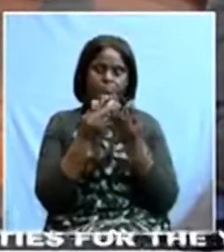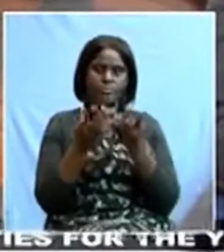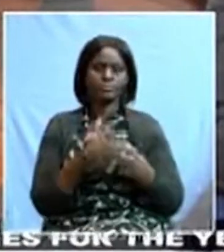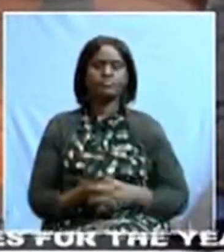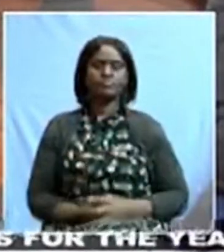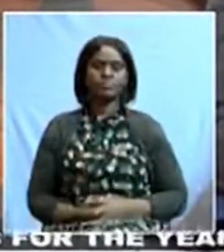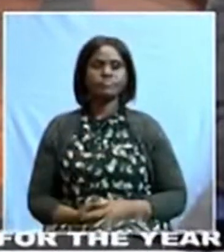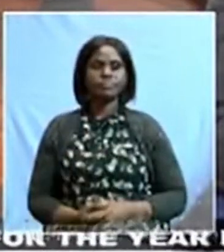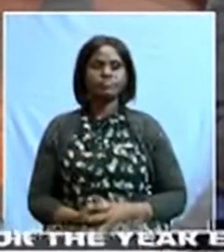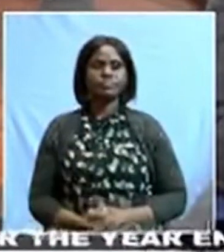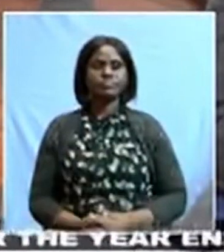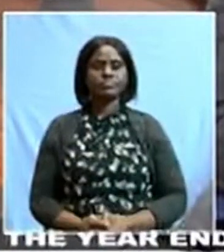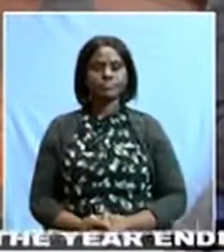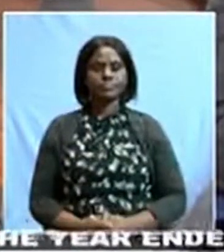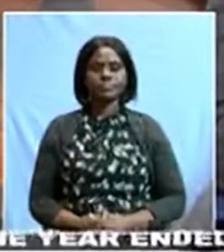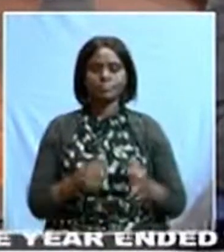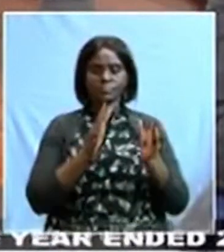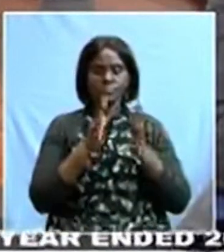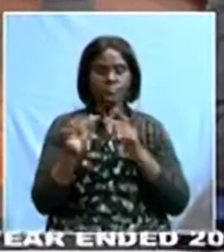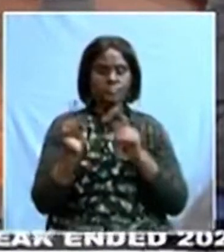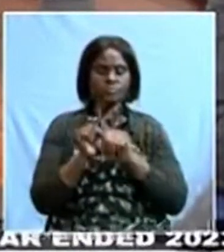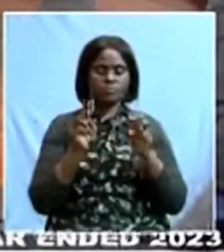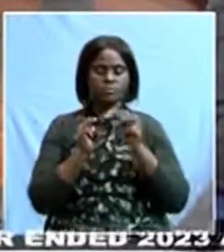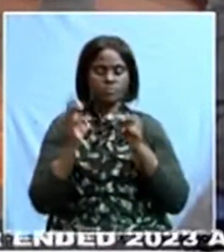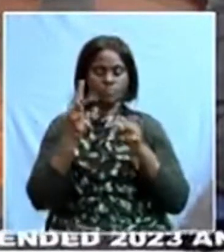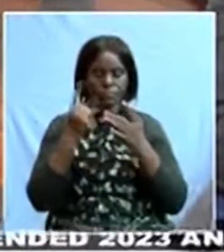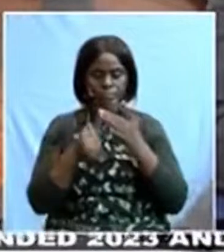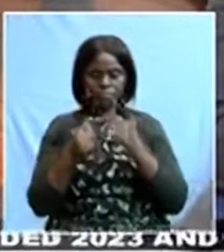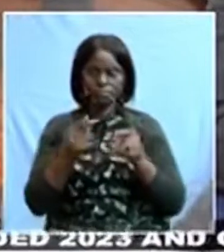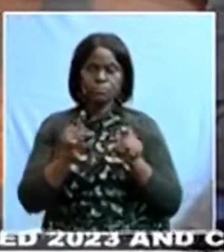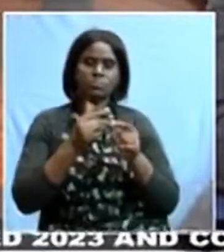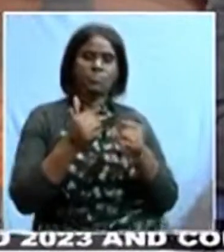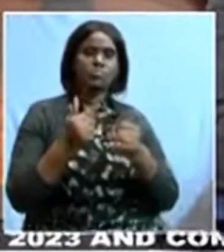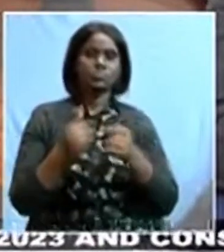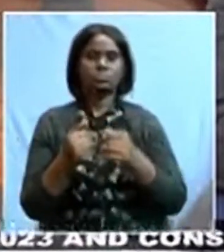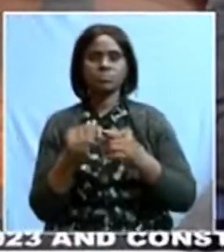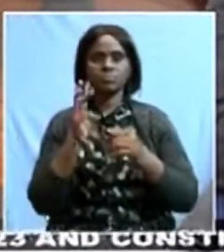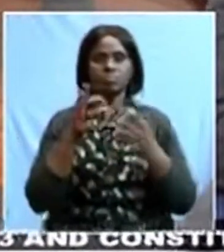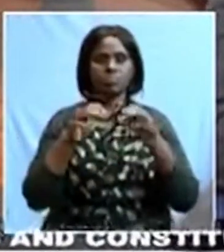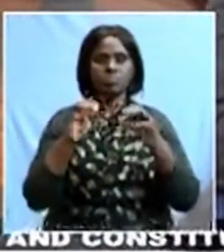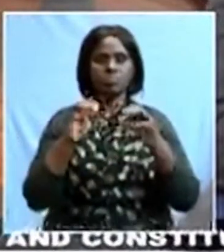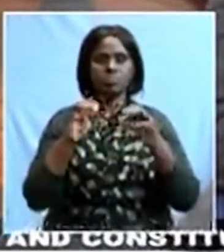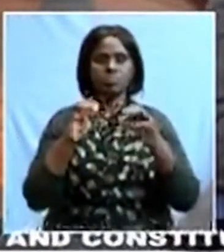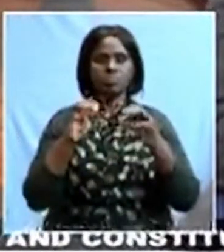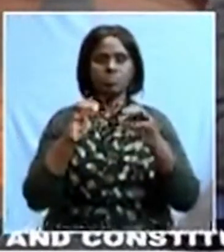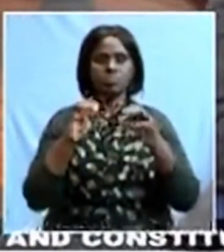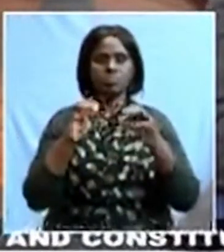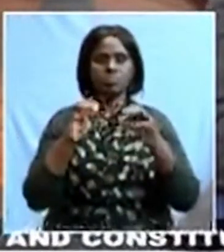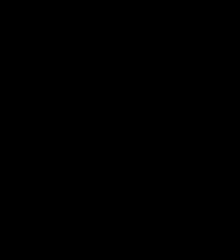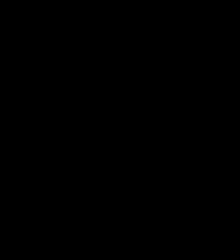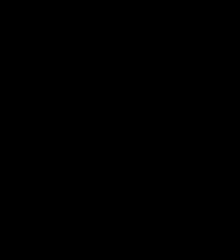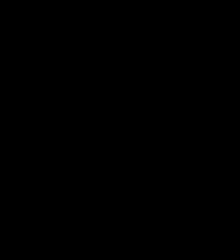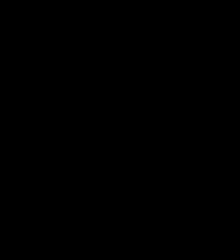obligations. Remedial measures. Management wishes to state that it shall continue to add